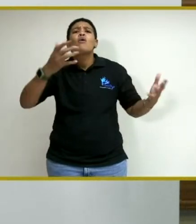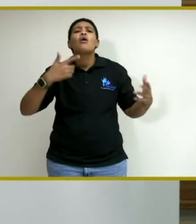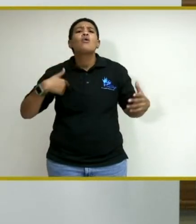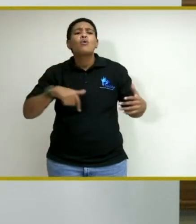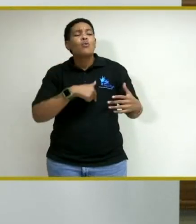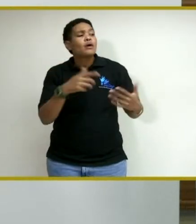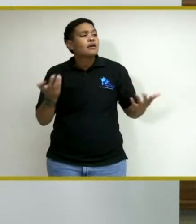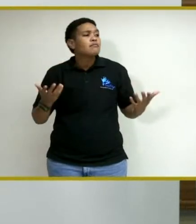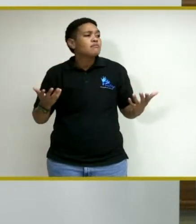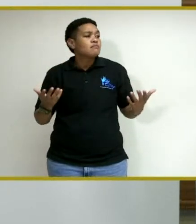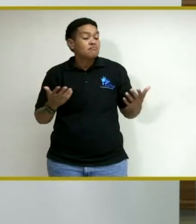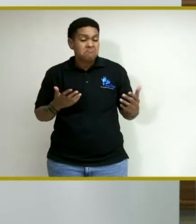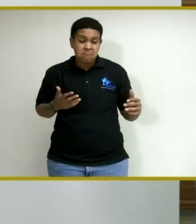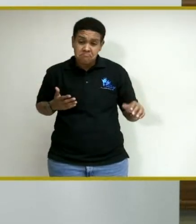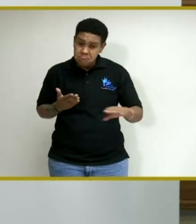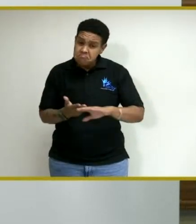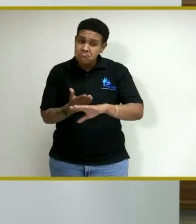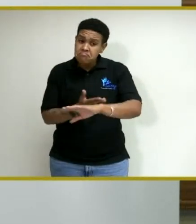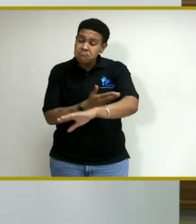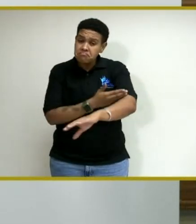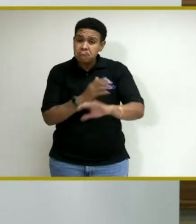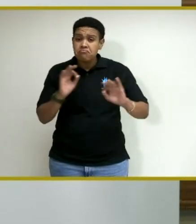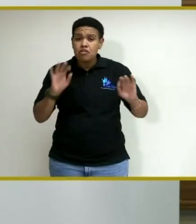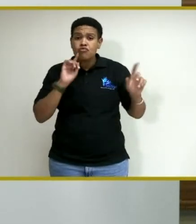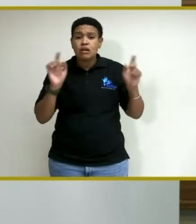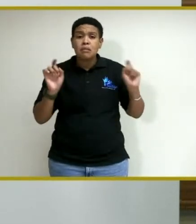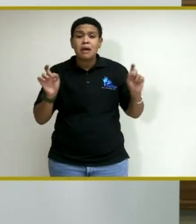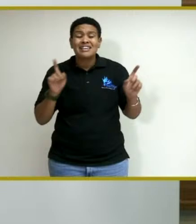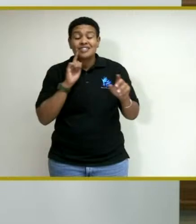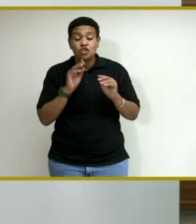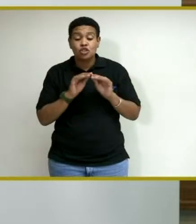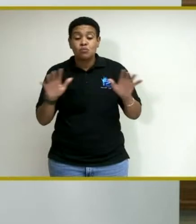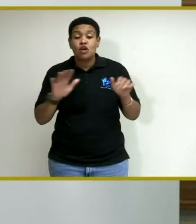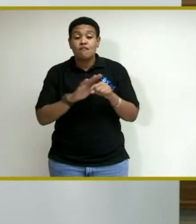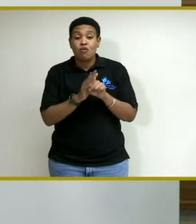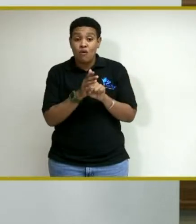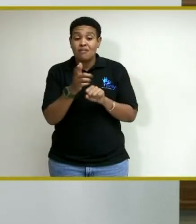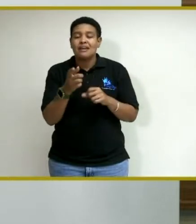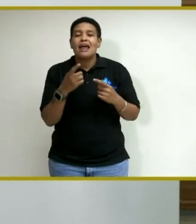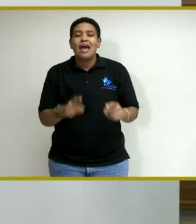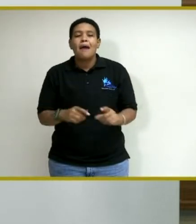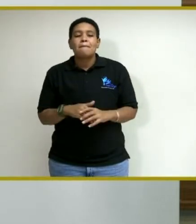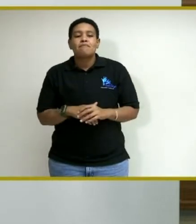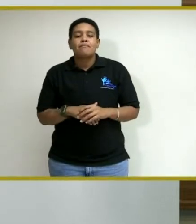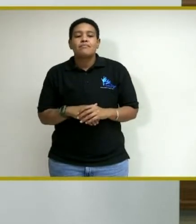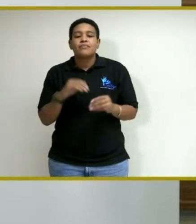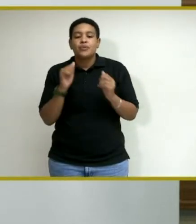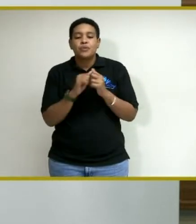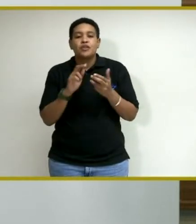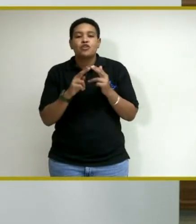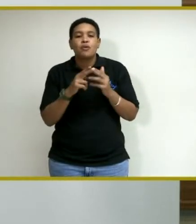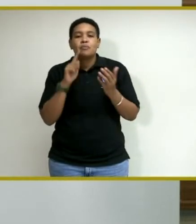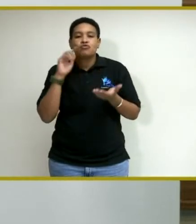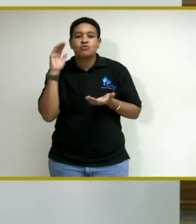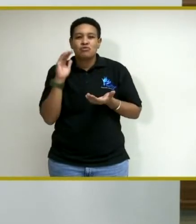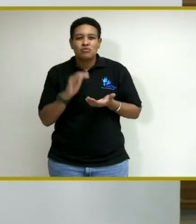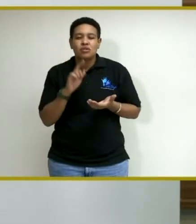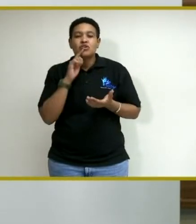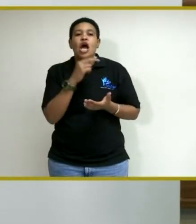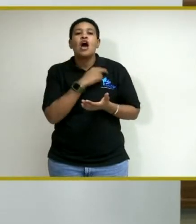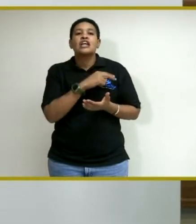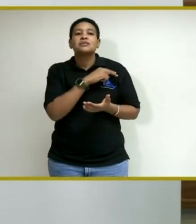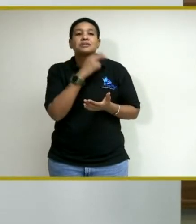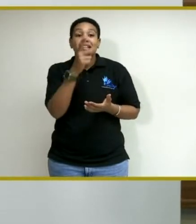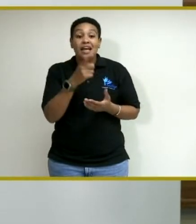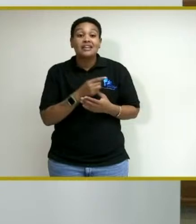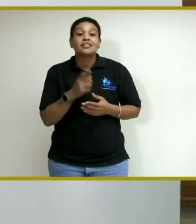are making progress in terms of managing the spread of the virus with the numbers going down, hospitalization,